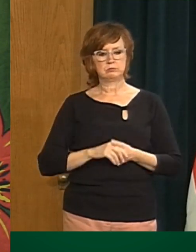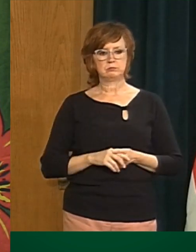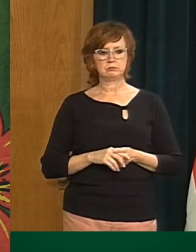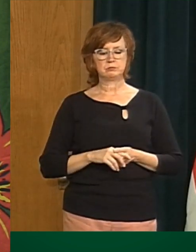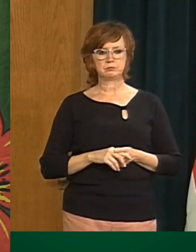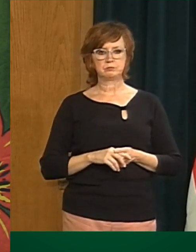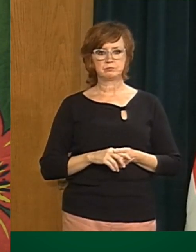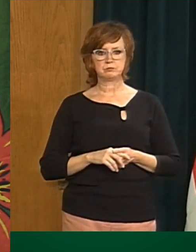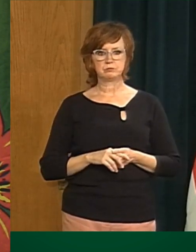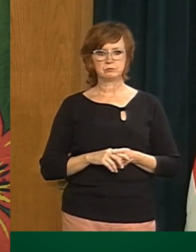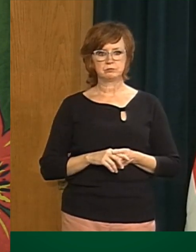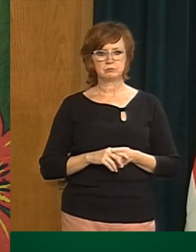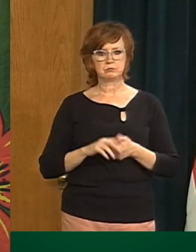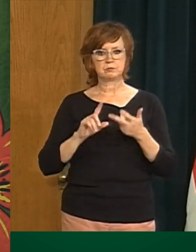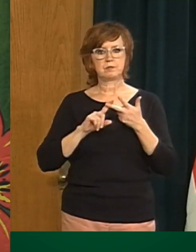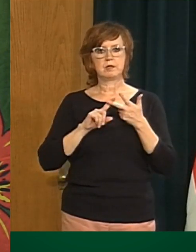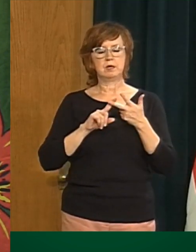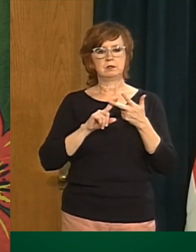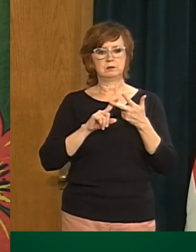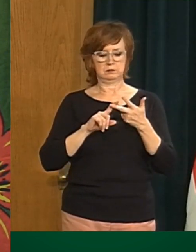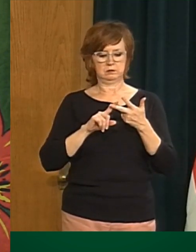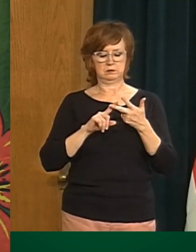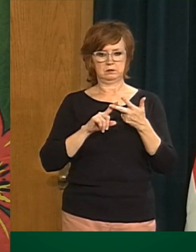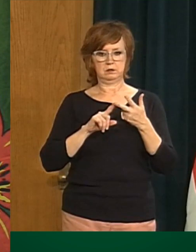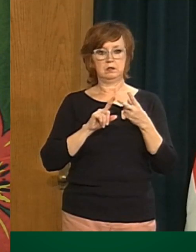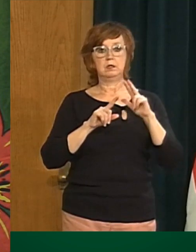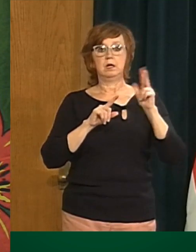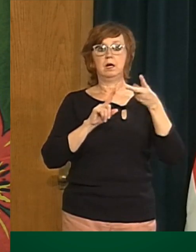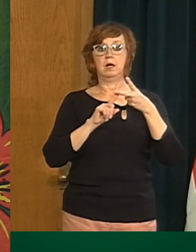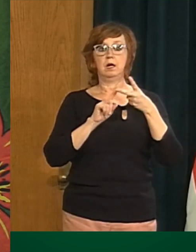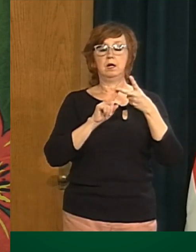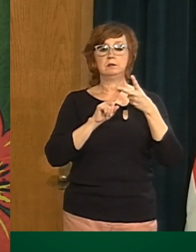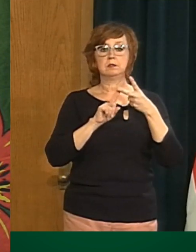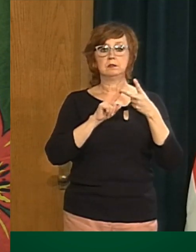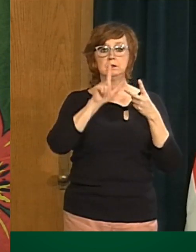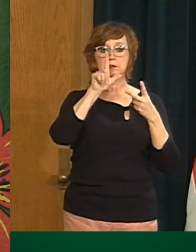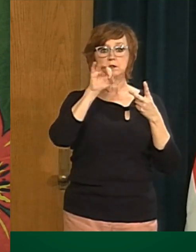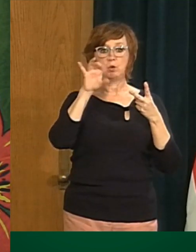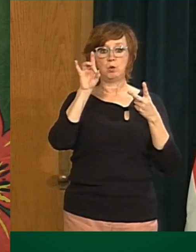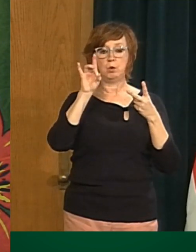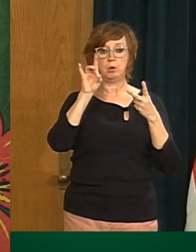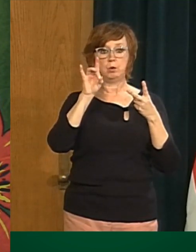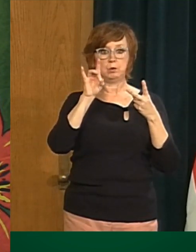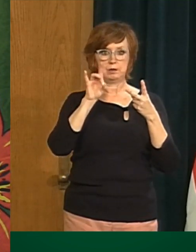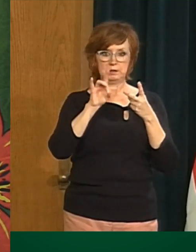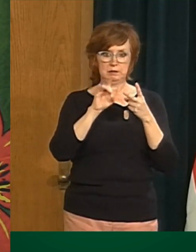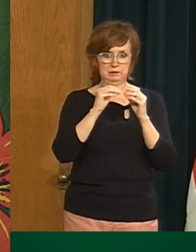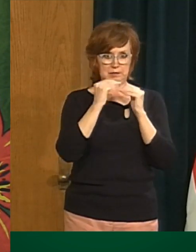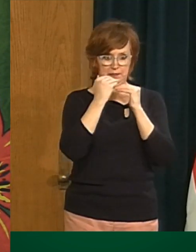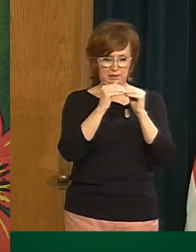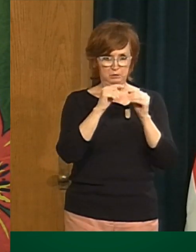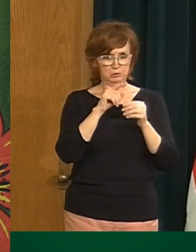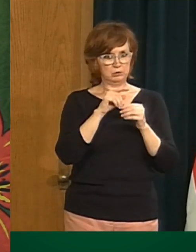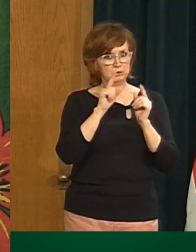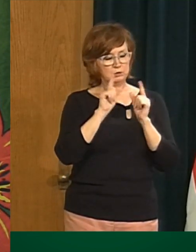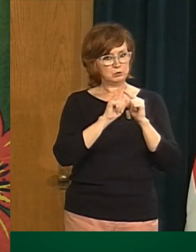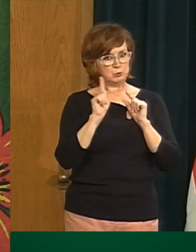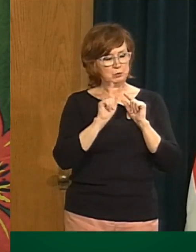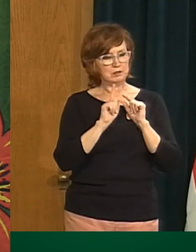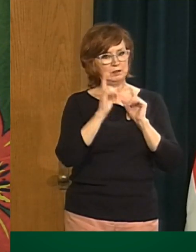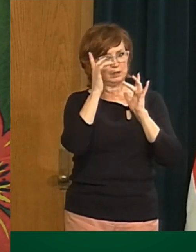community, the hospital of facility in Lloydminster, we seem to be getting that to a